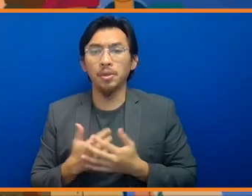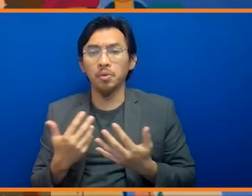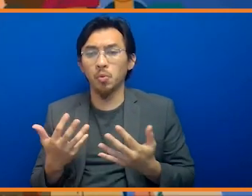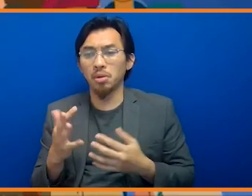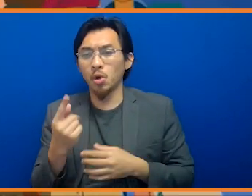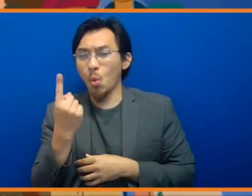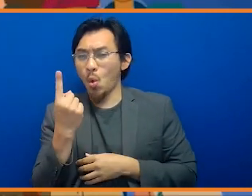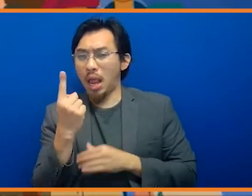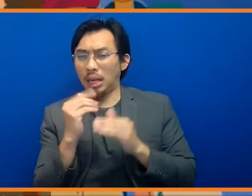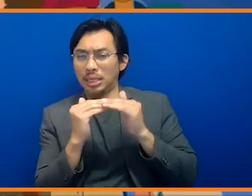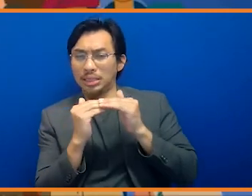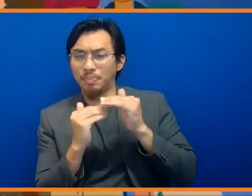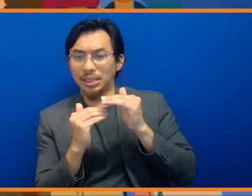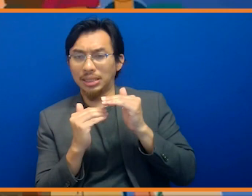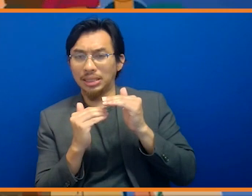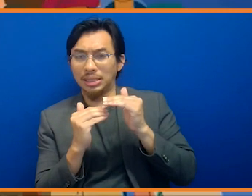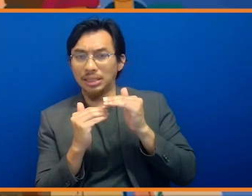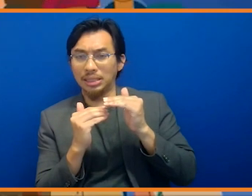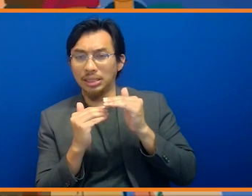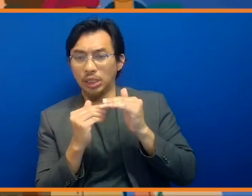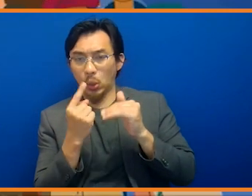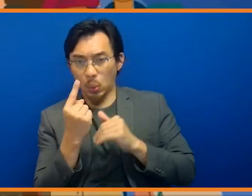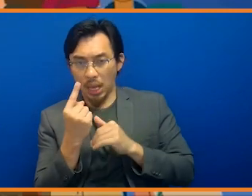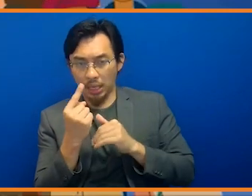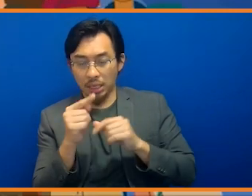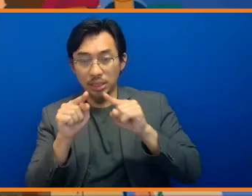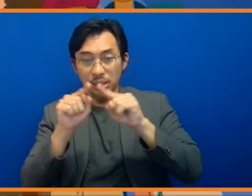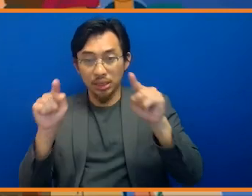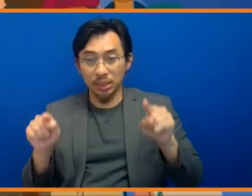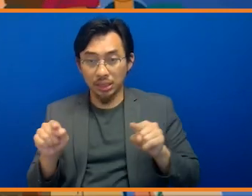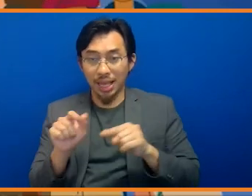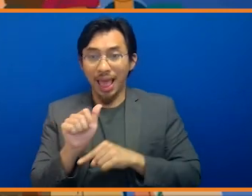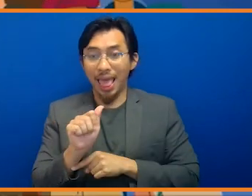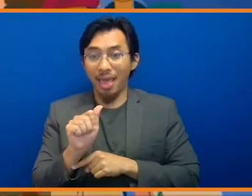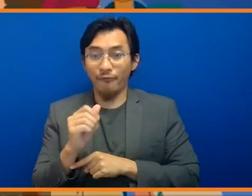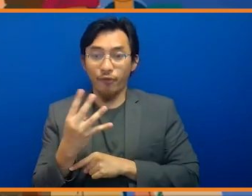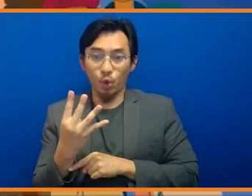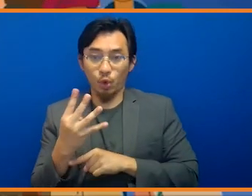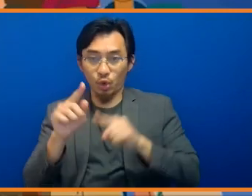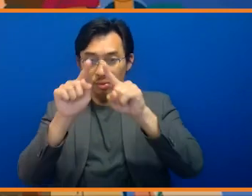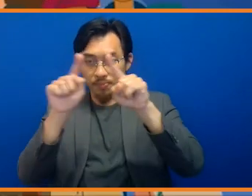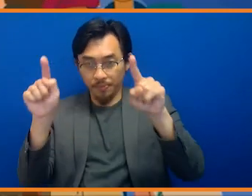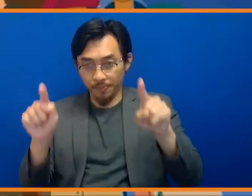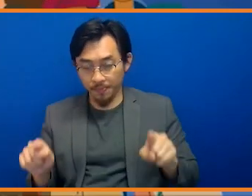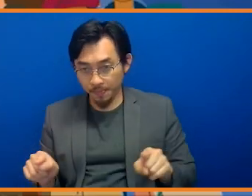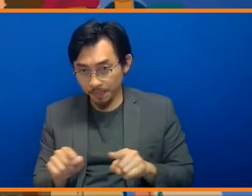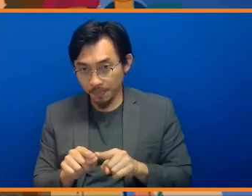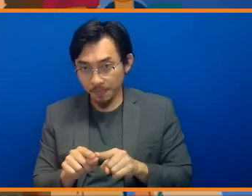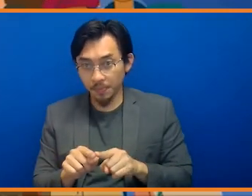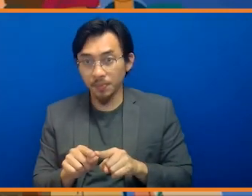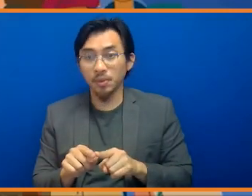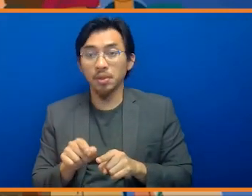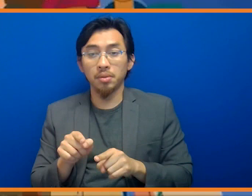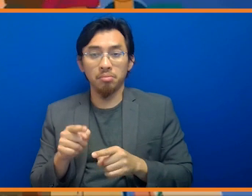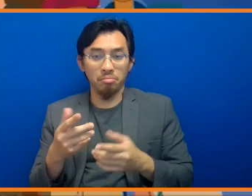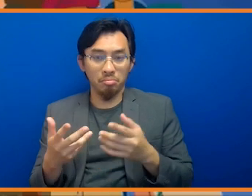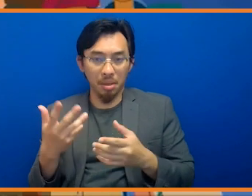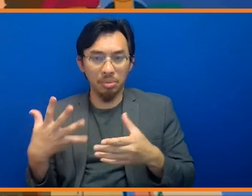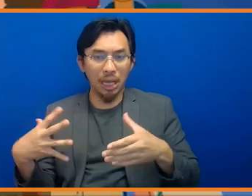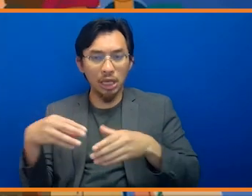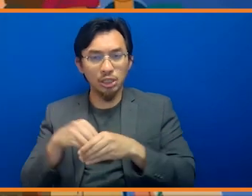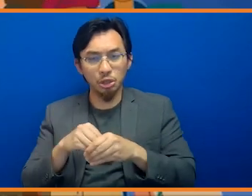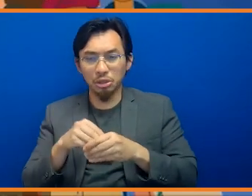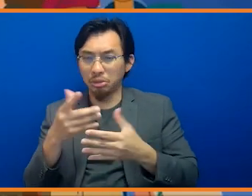the condition is only one spacing in the size of an A4 size paper. Yeah, if you may need